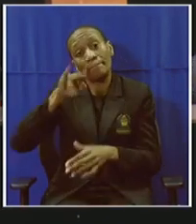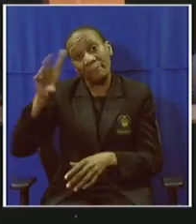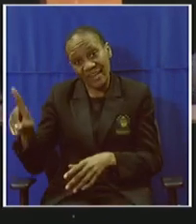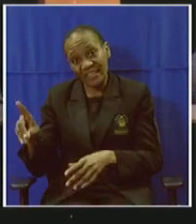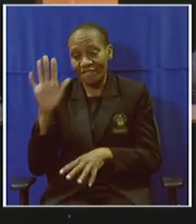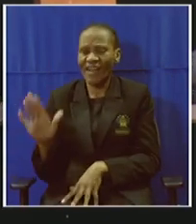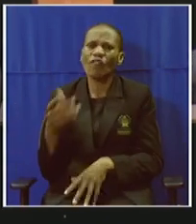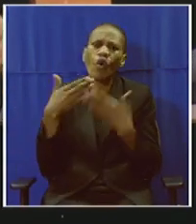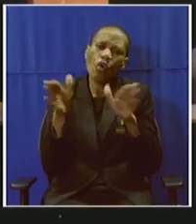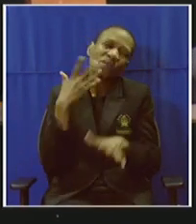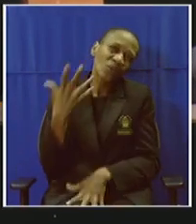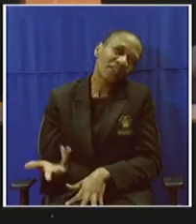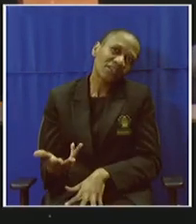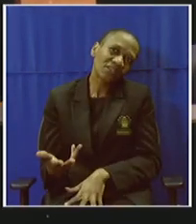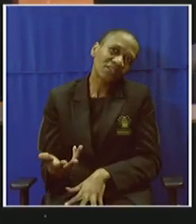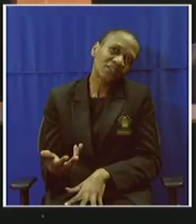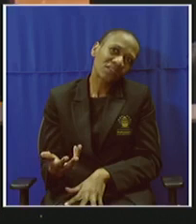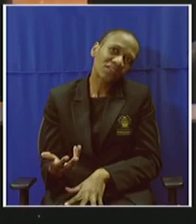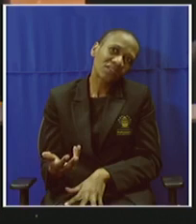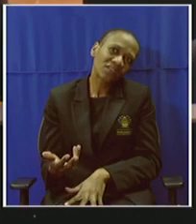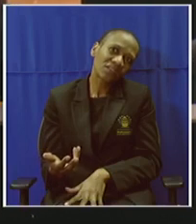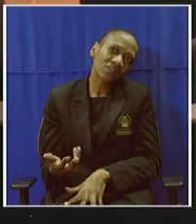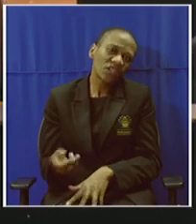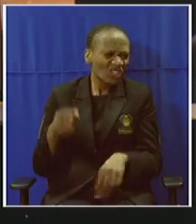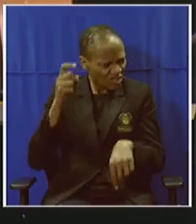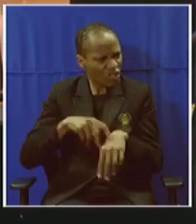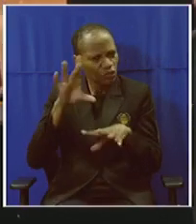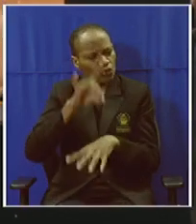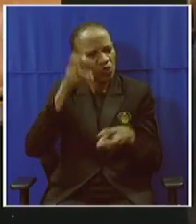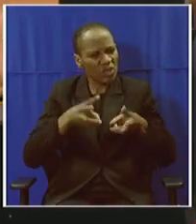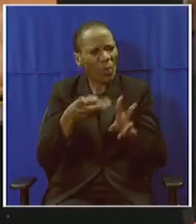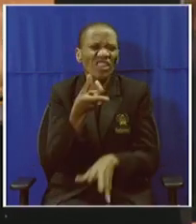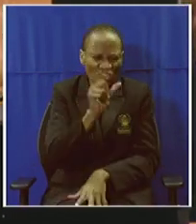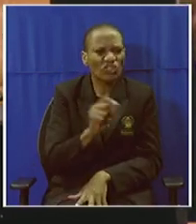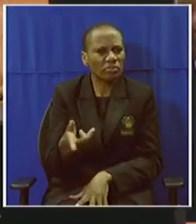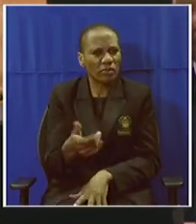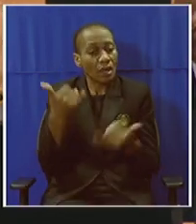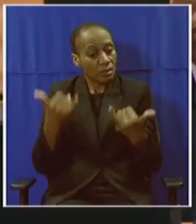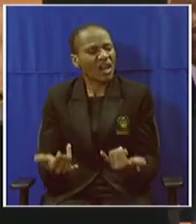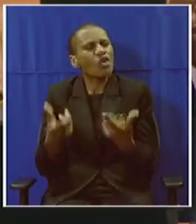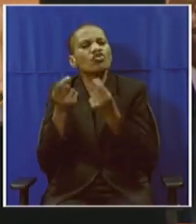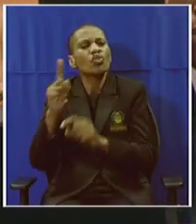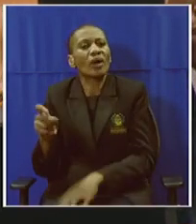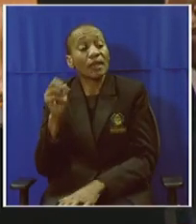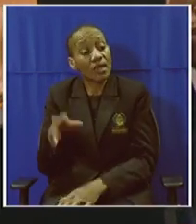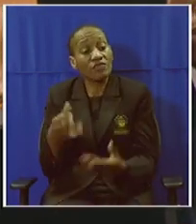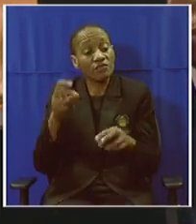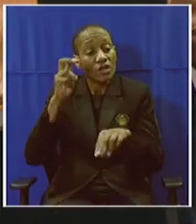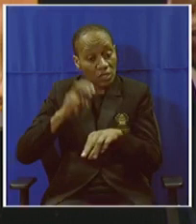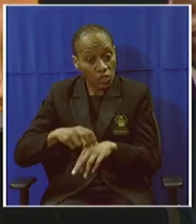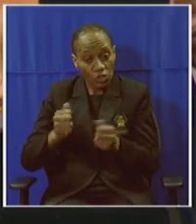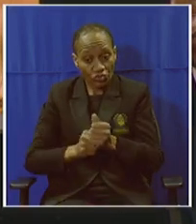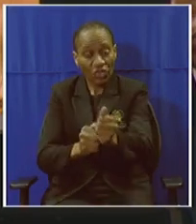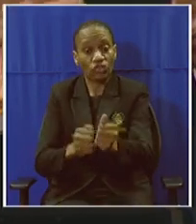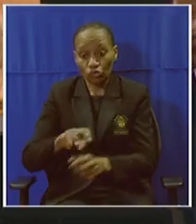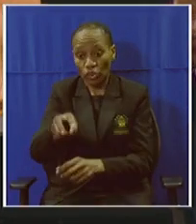REIPP? Why did you not choose the least cost option for the IRP? And what will you do if you need to release the strategic fuel